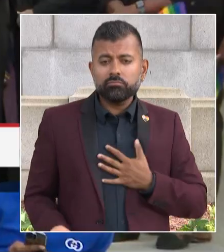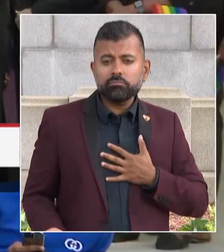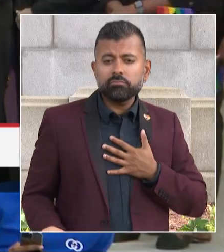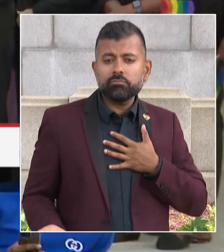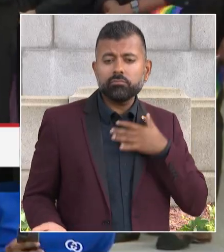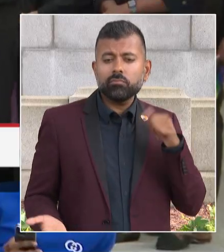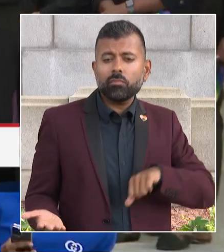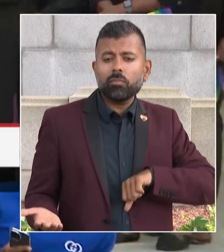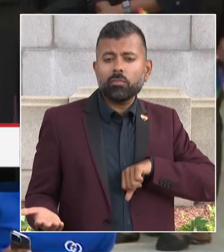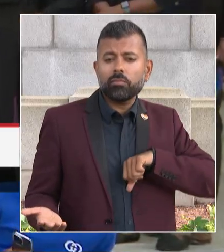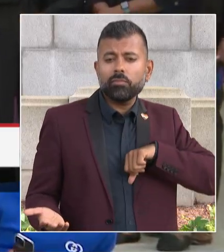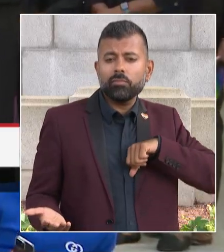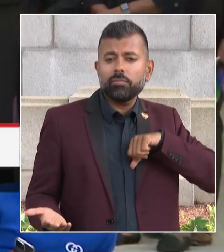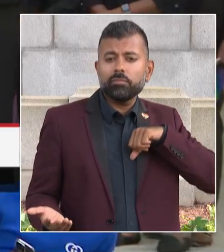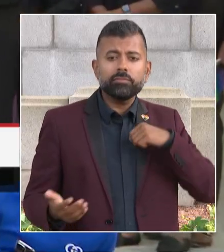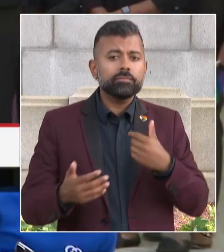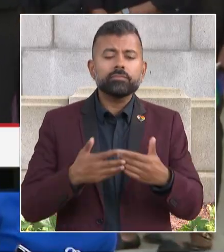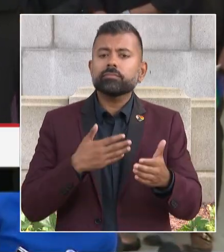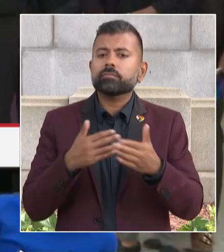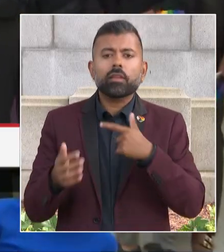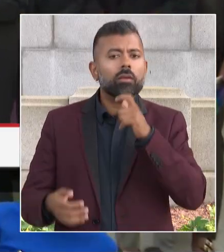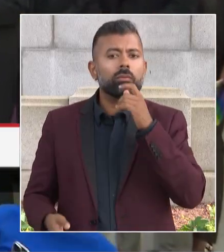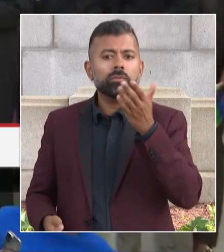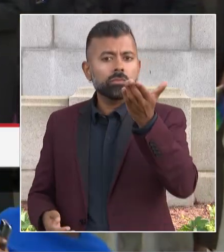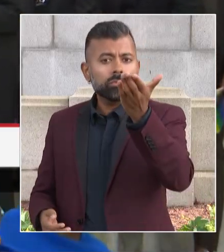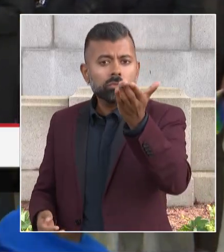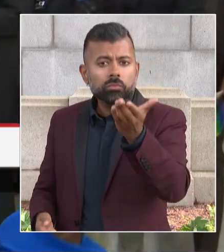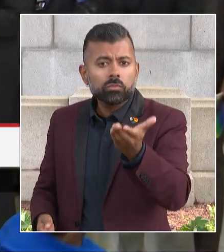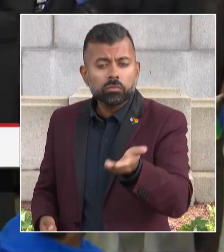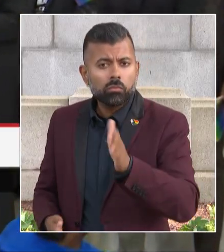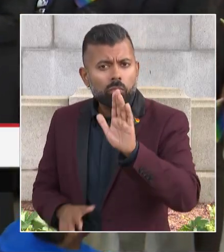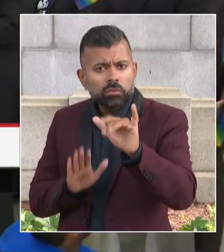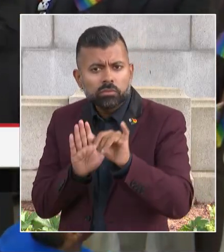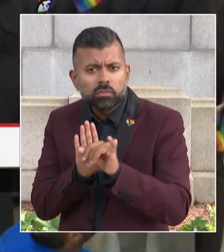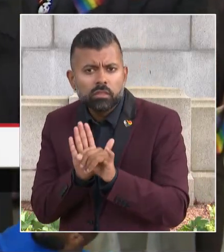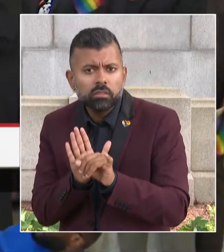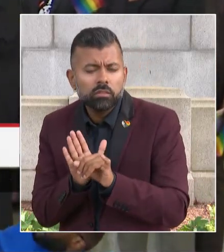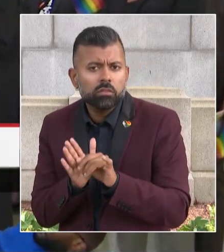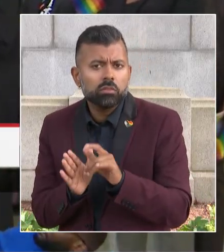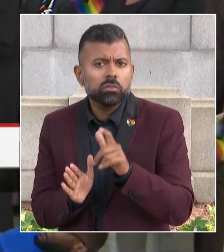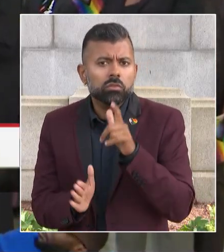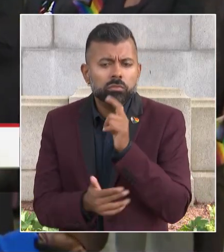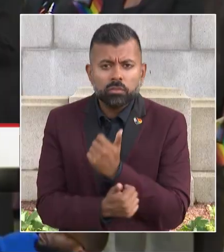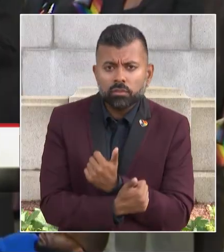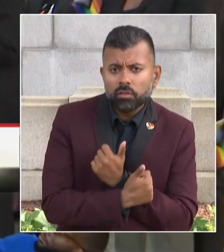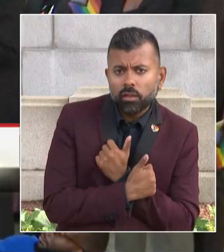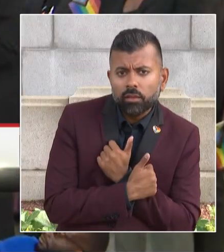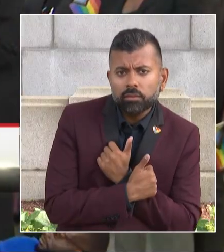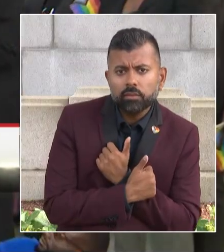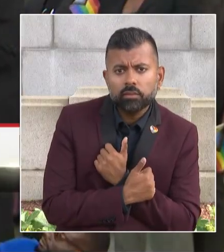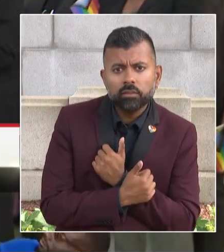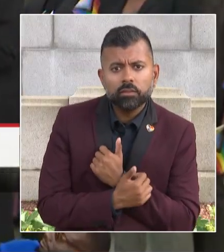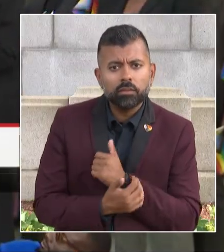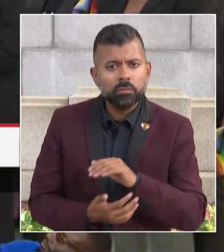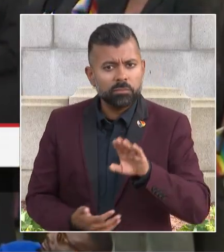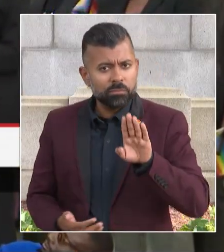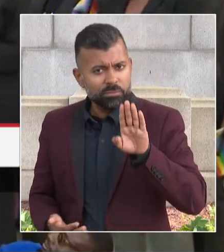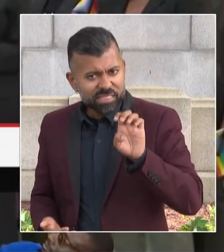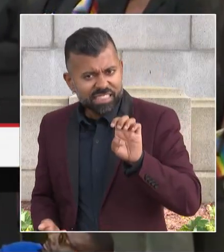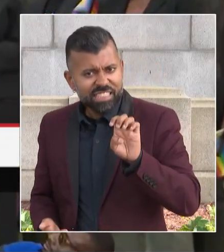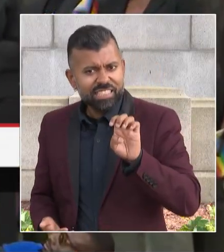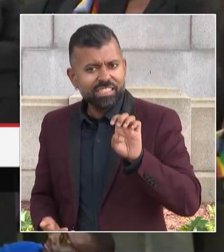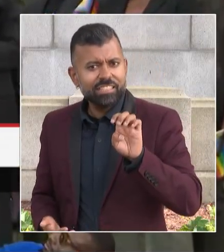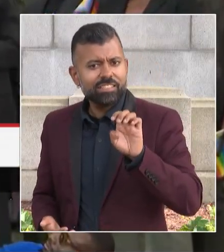you are or how you identify, who you love. And because being LGBTQ is just so damn cool.